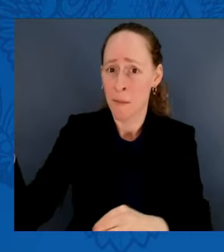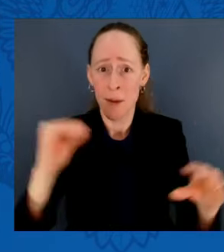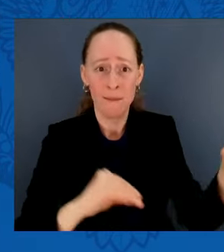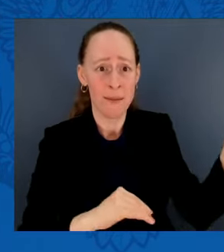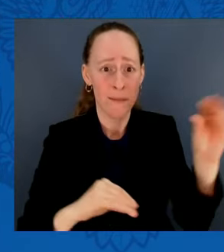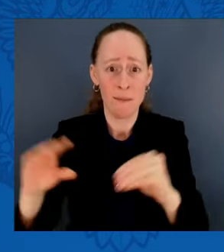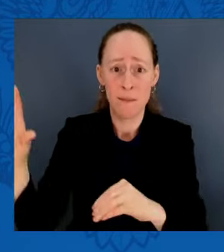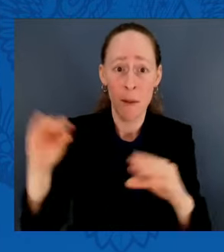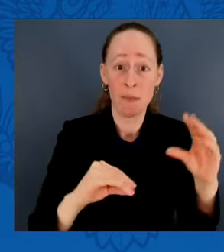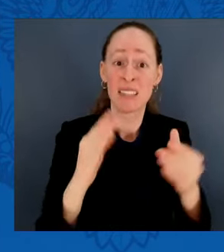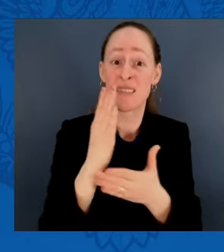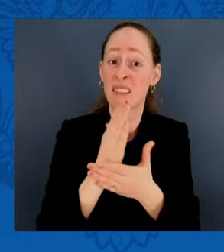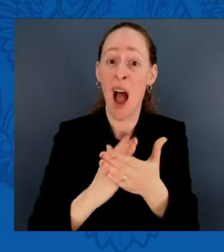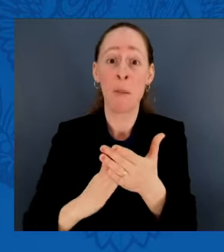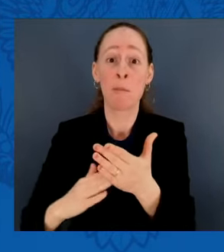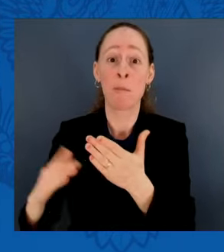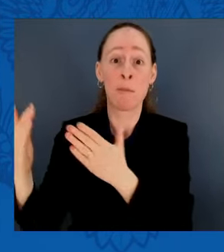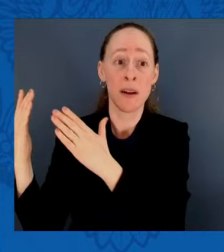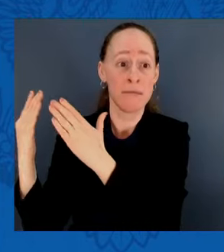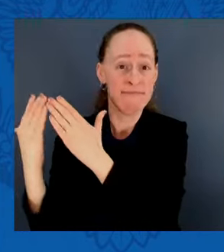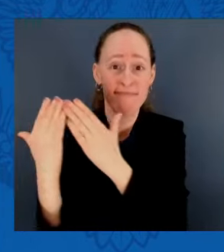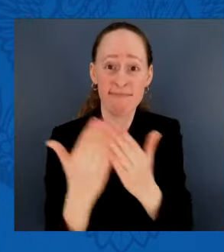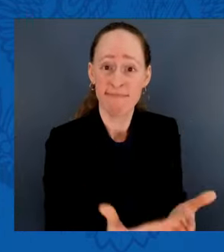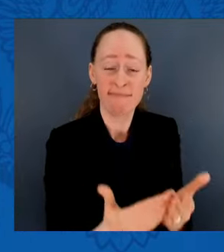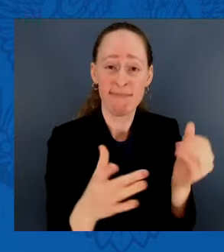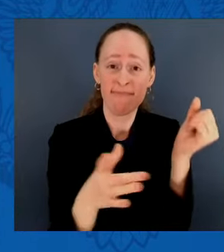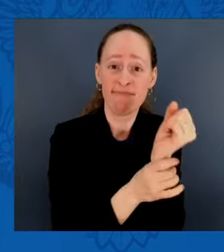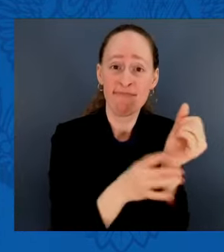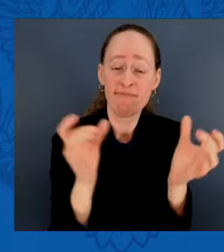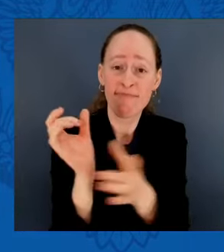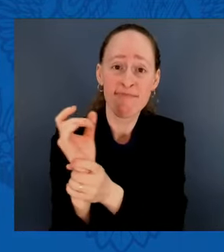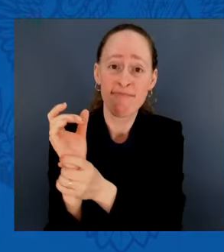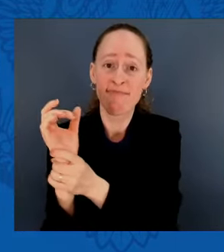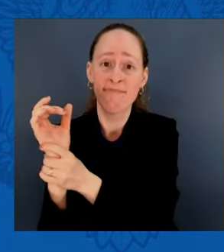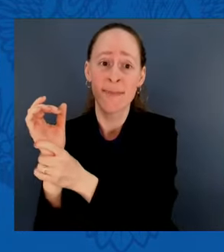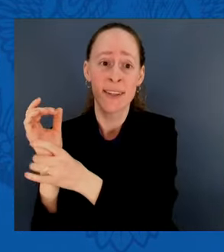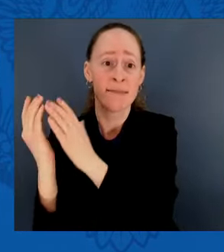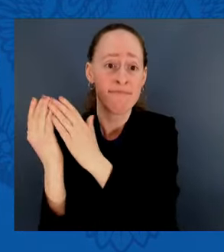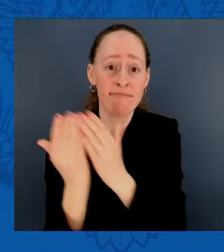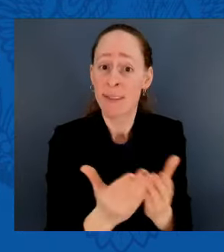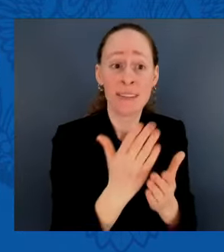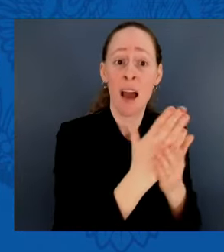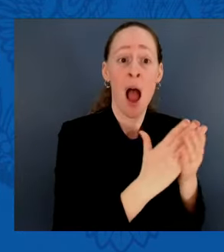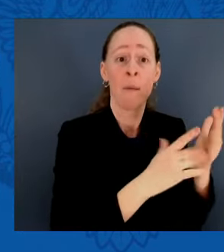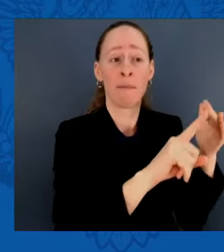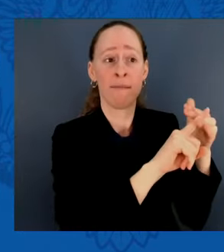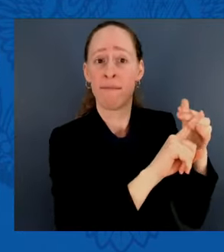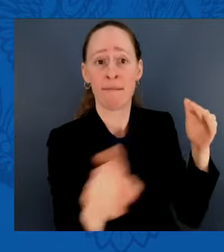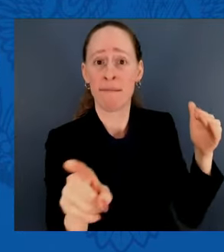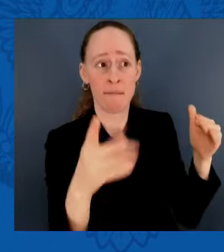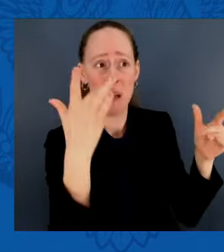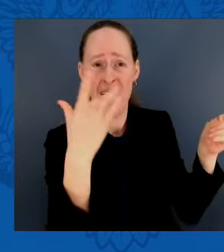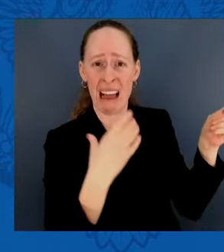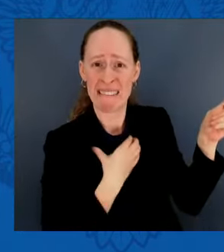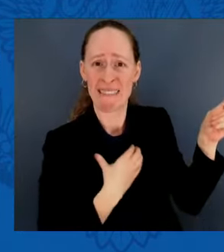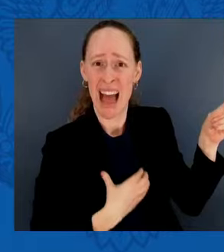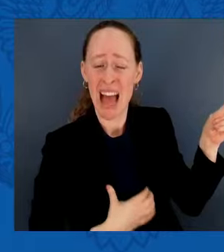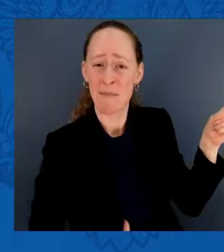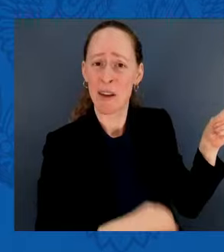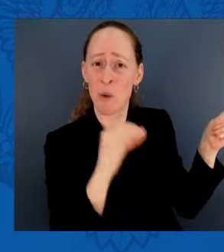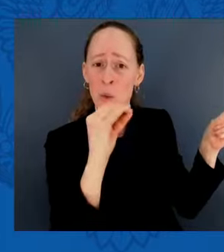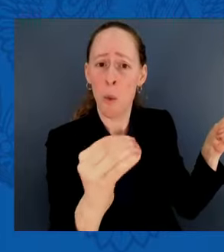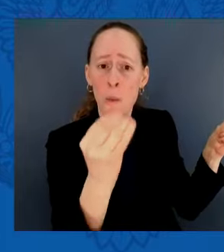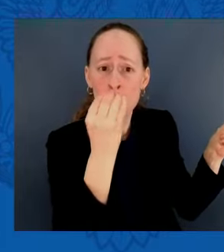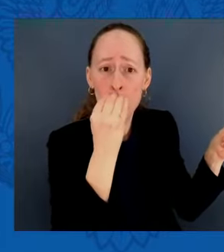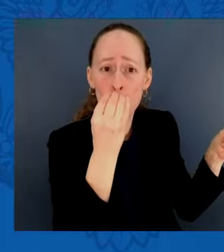Some to flee persecution, to chase dreams that are impossible anywhere but here in America. That's America. And